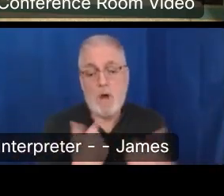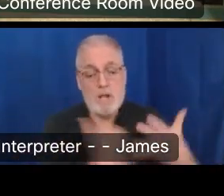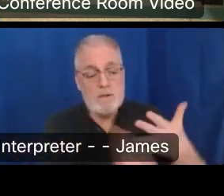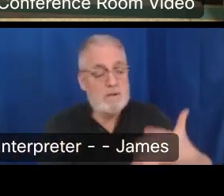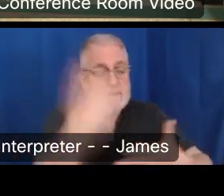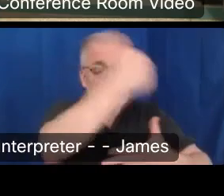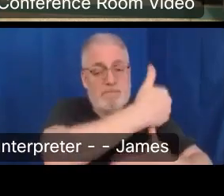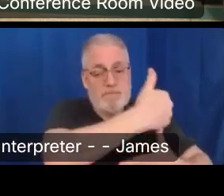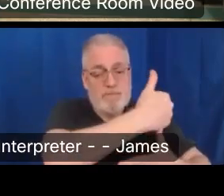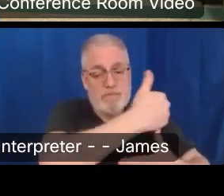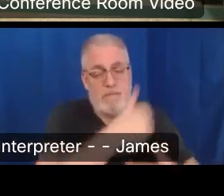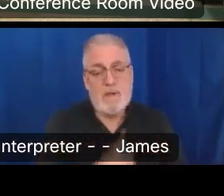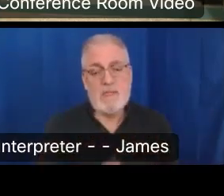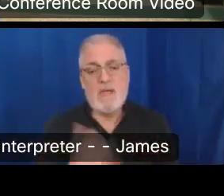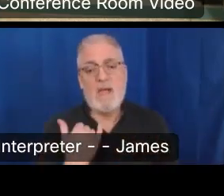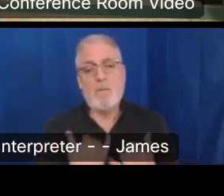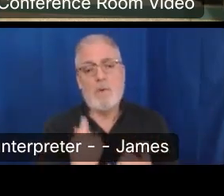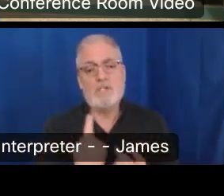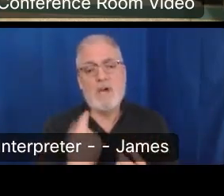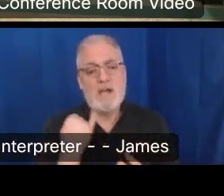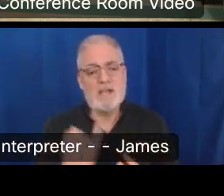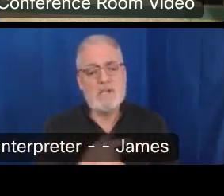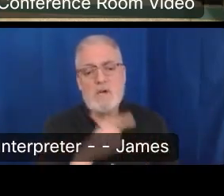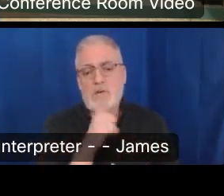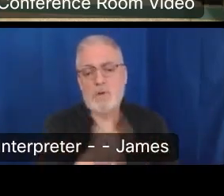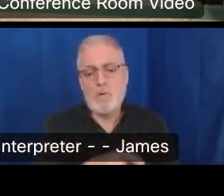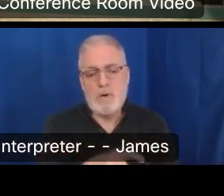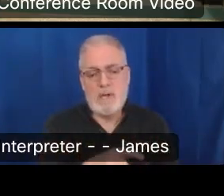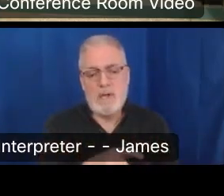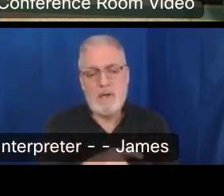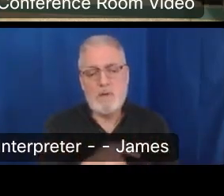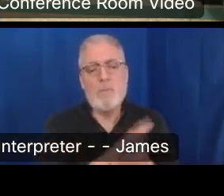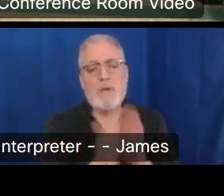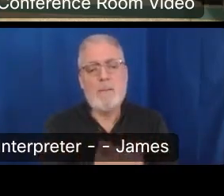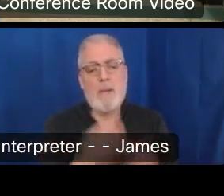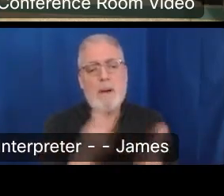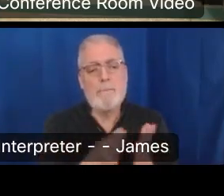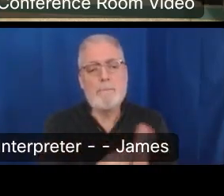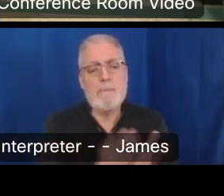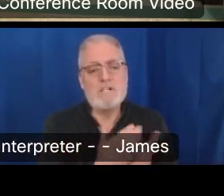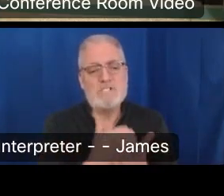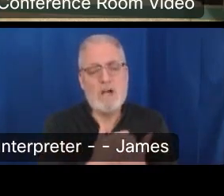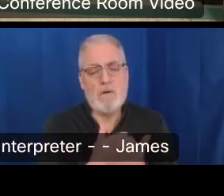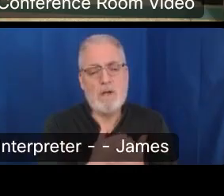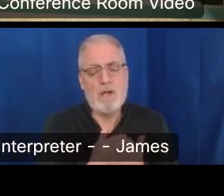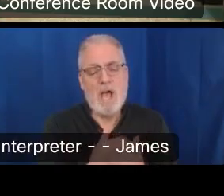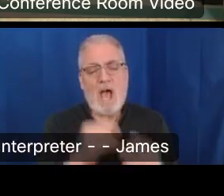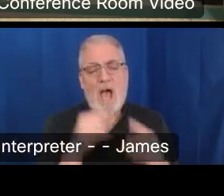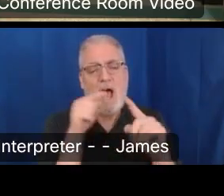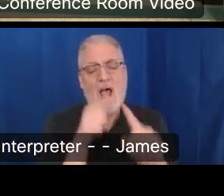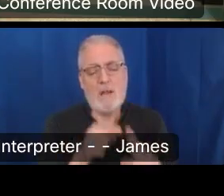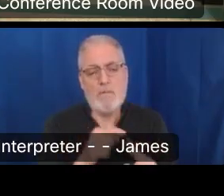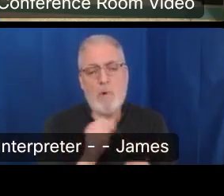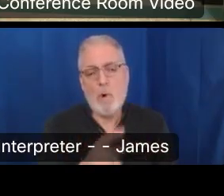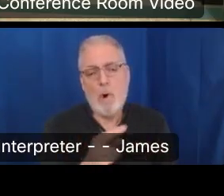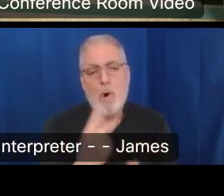legislative input, what doesn't necessarily need a budgetary item, what can be done with resources we have now, or